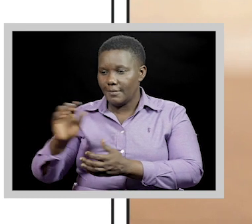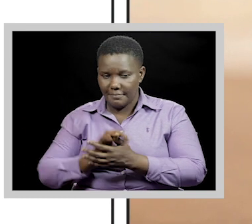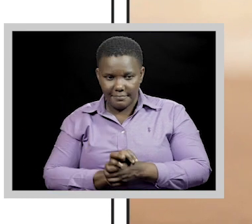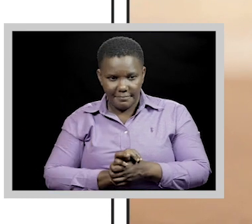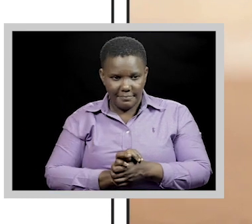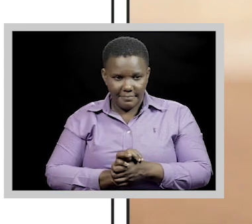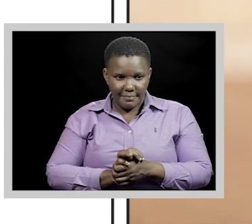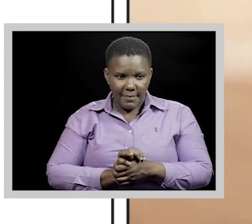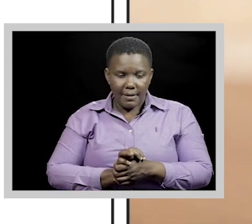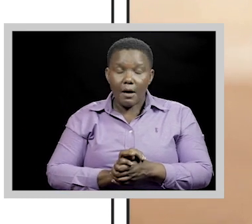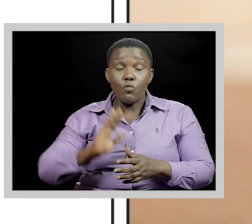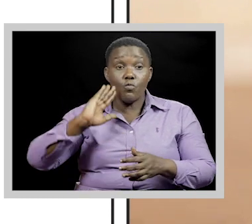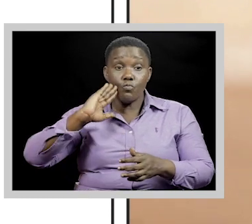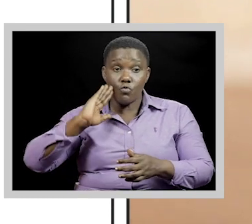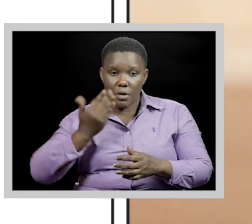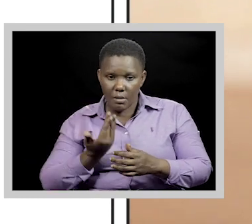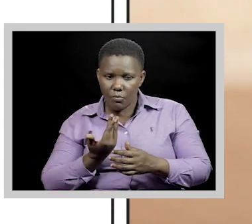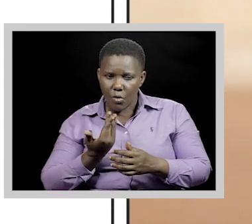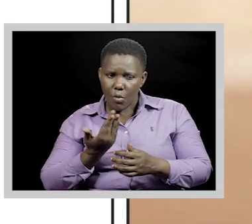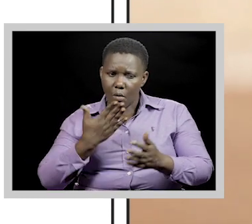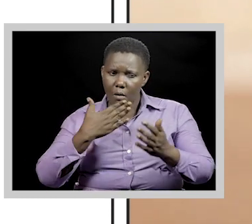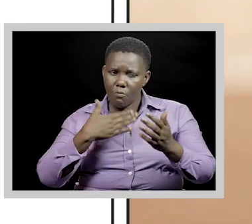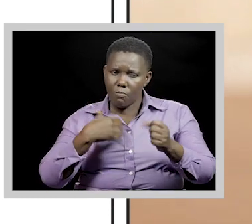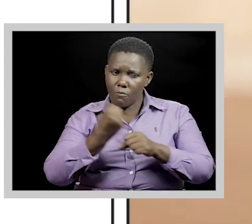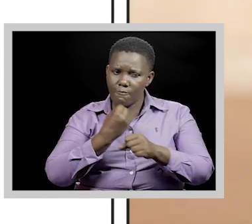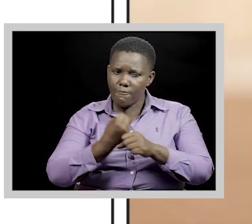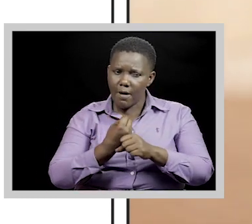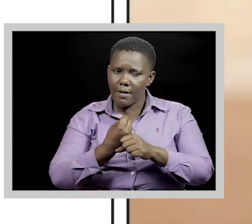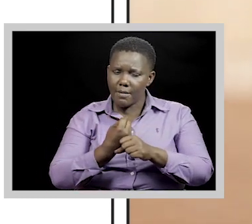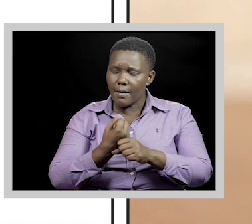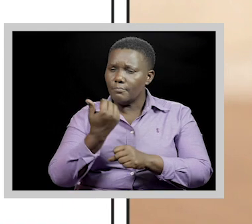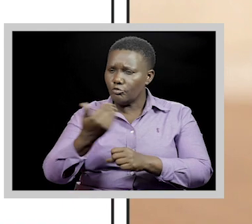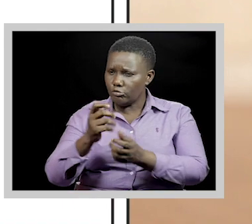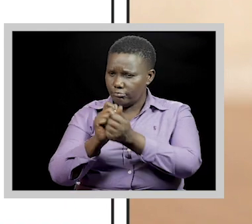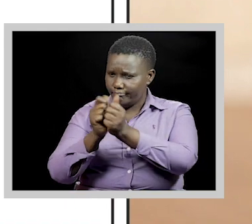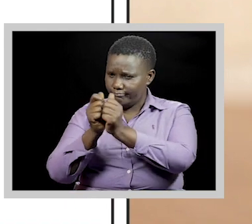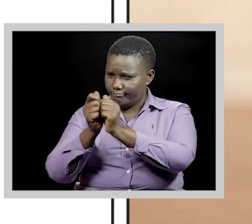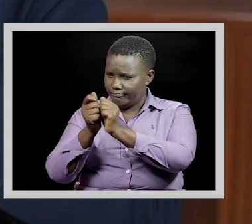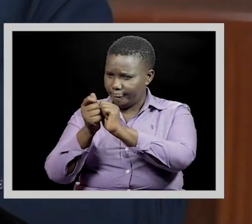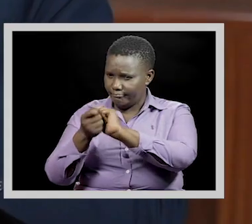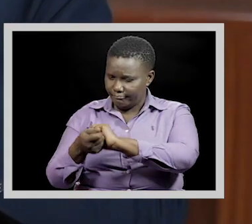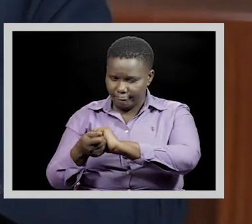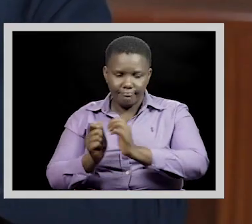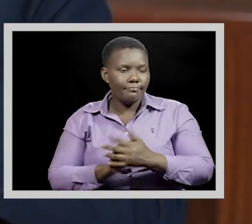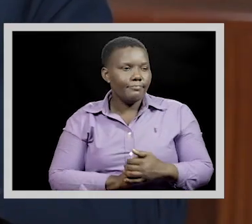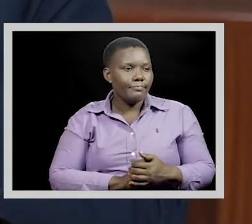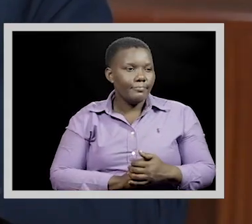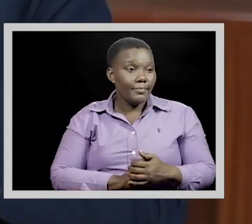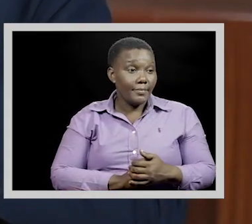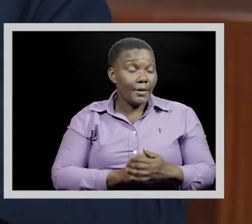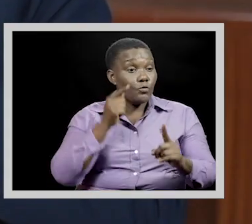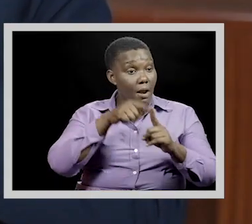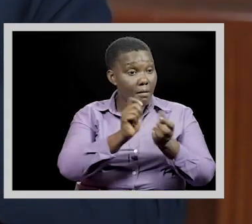The importance of rehabilitating and reintegrating child offenders. Yes, take into account the importance